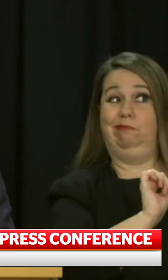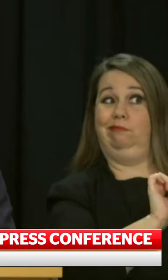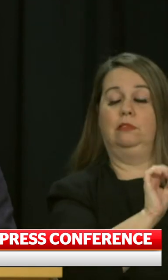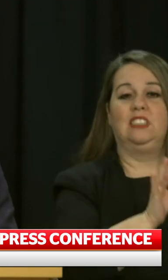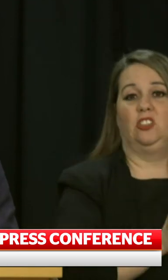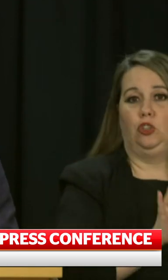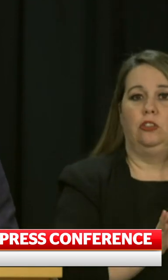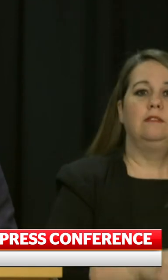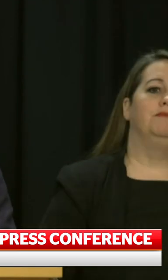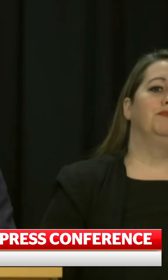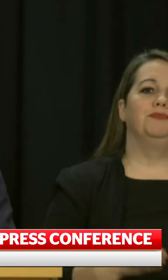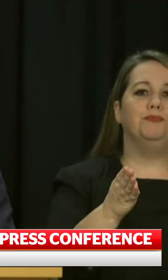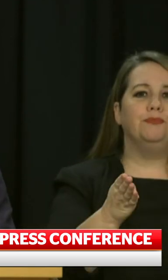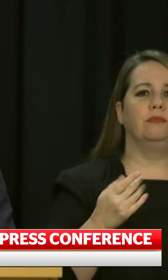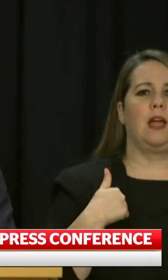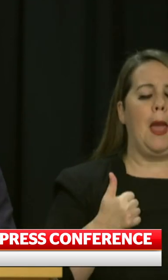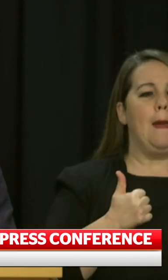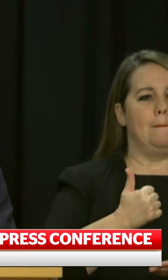Skyrocketing bank profits.